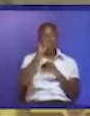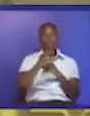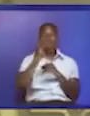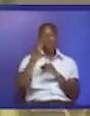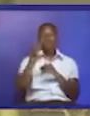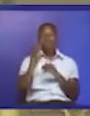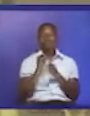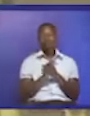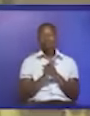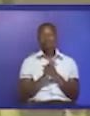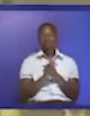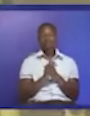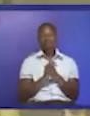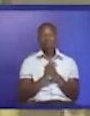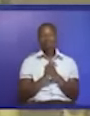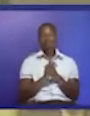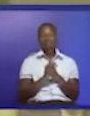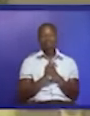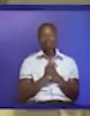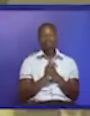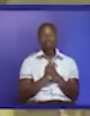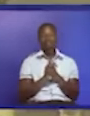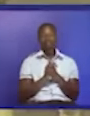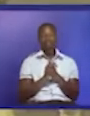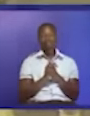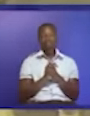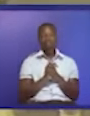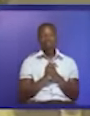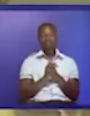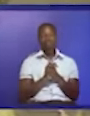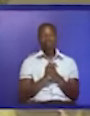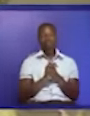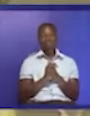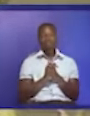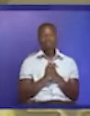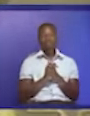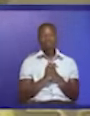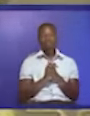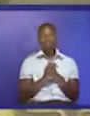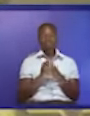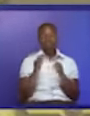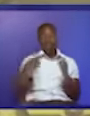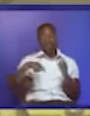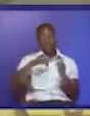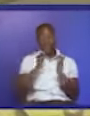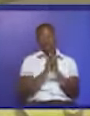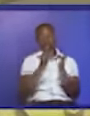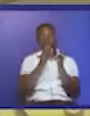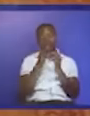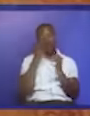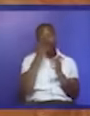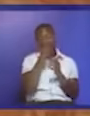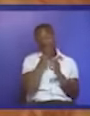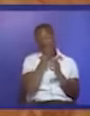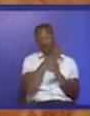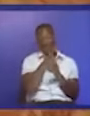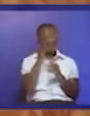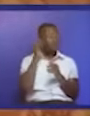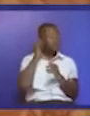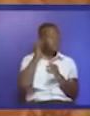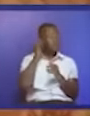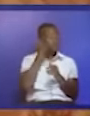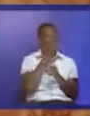Seeing then that we need the hearing ear and the seeing eye, seeing then that the things that are